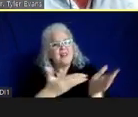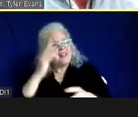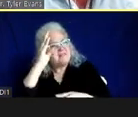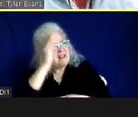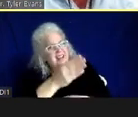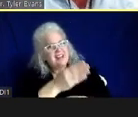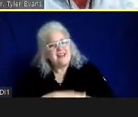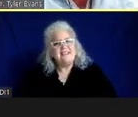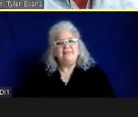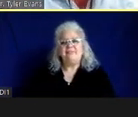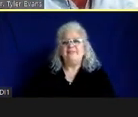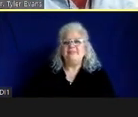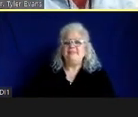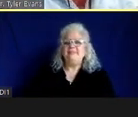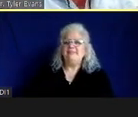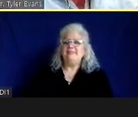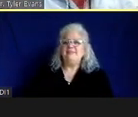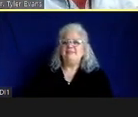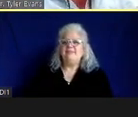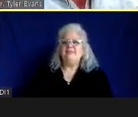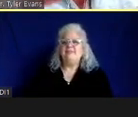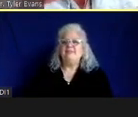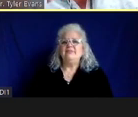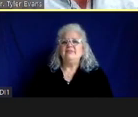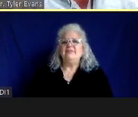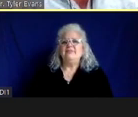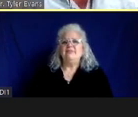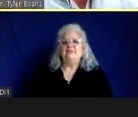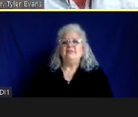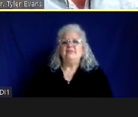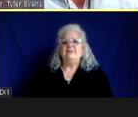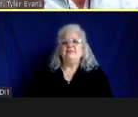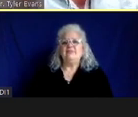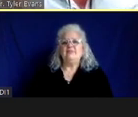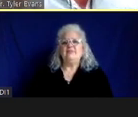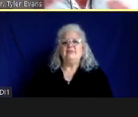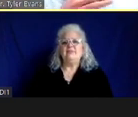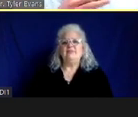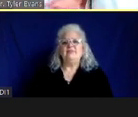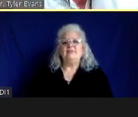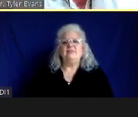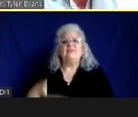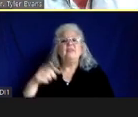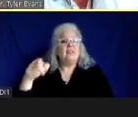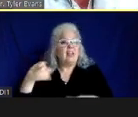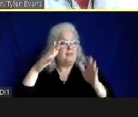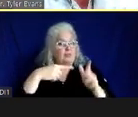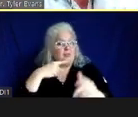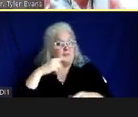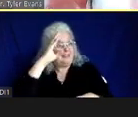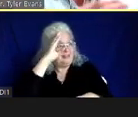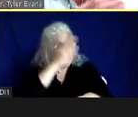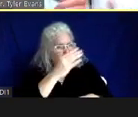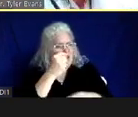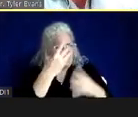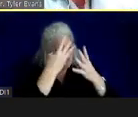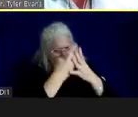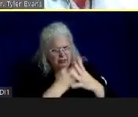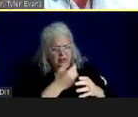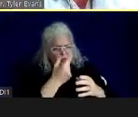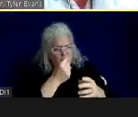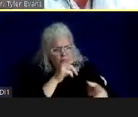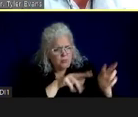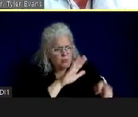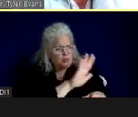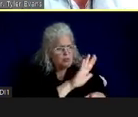and triage. Triage meaning kind of, you know, looking at the situation and trying to put people in the right line or